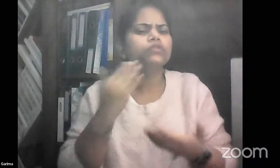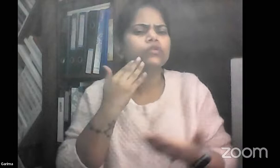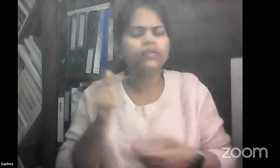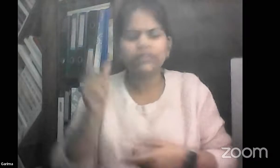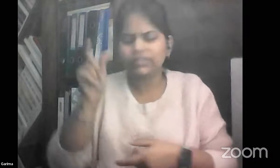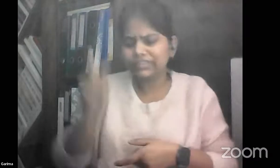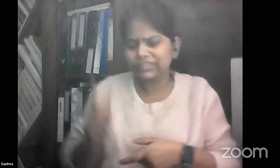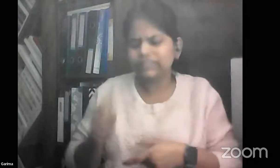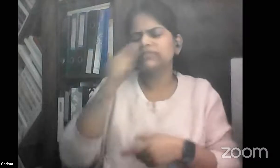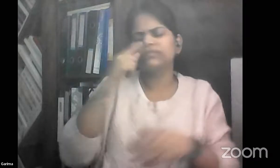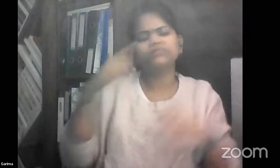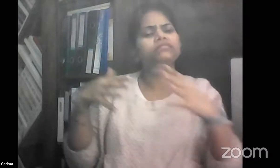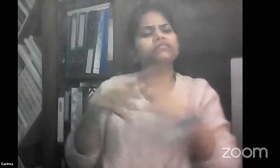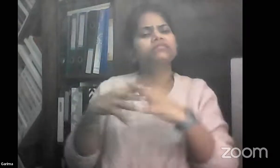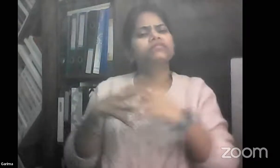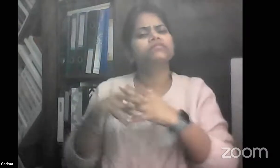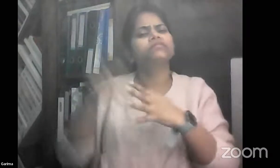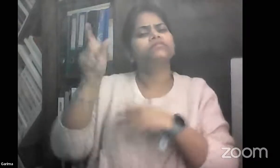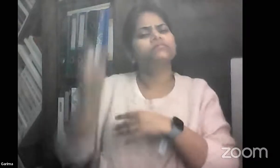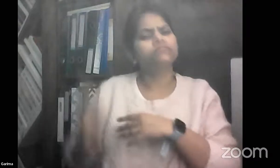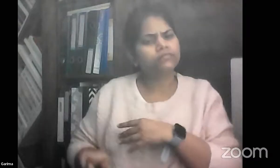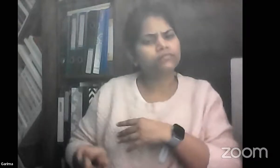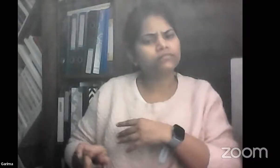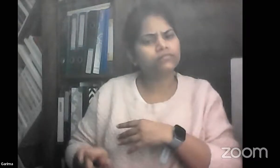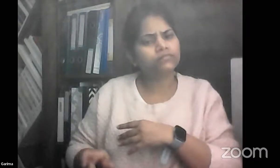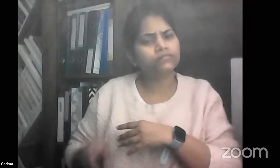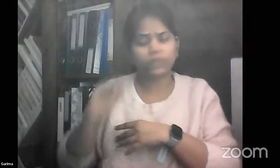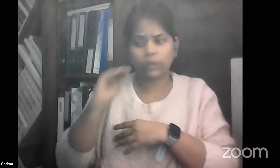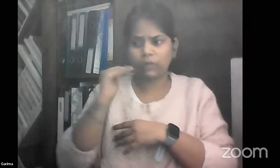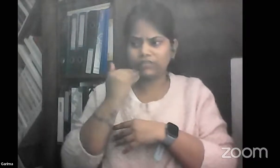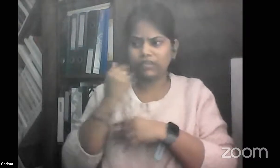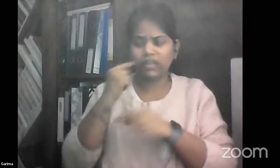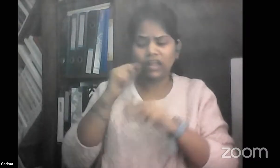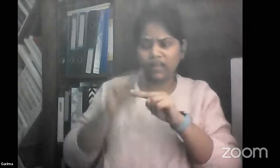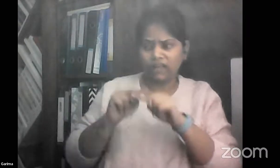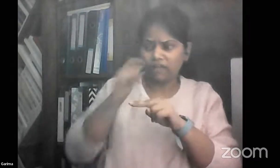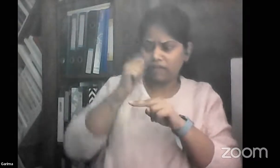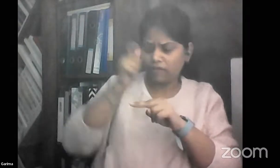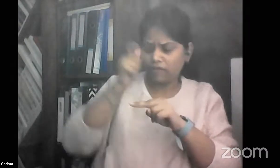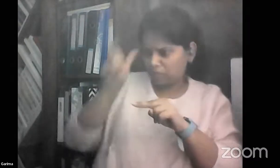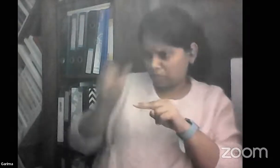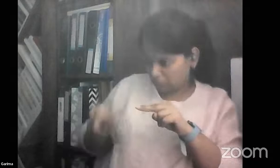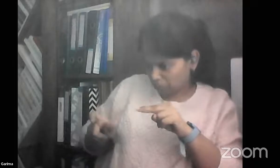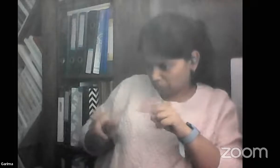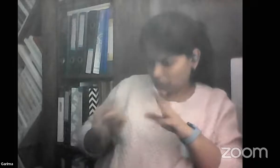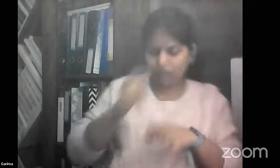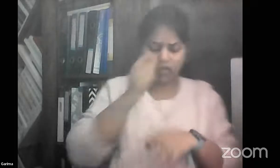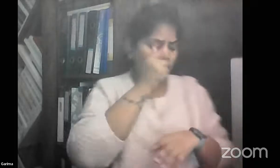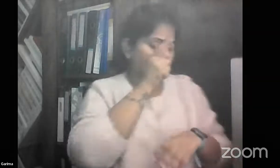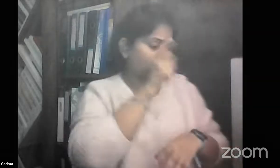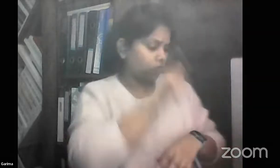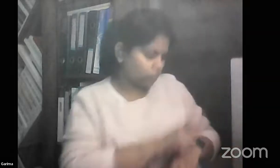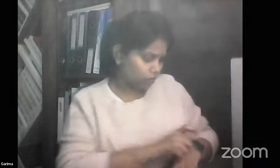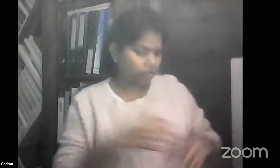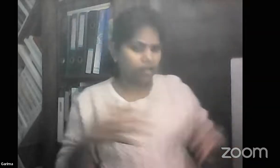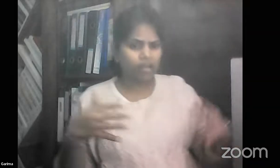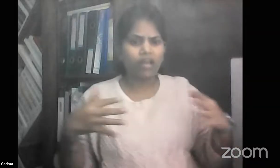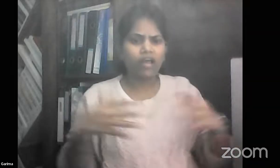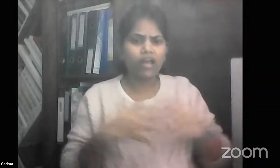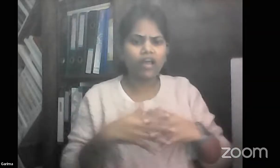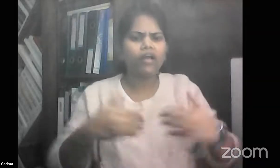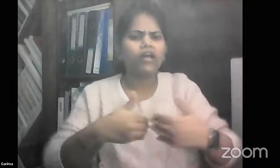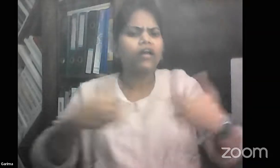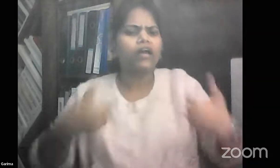point out the difference in the treatment of women with regard to disability, whether disability is a natural, genetic, biological,